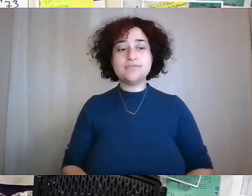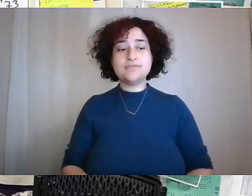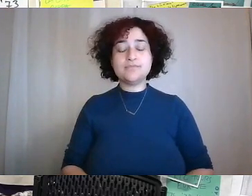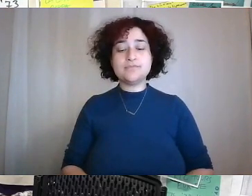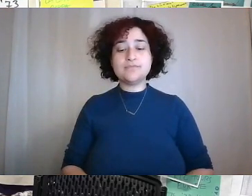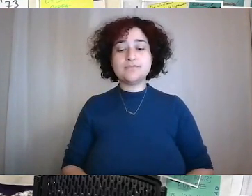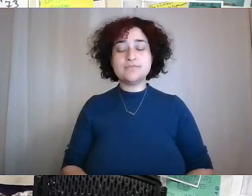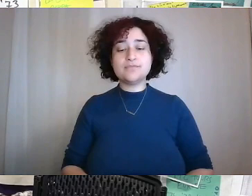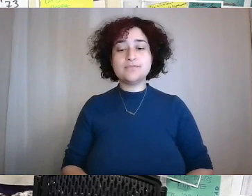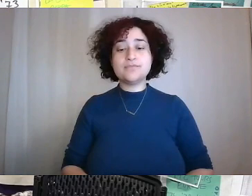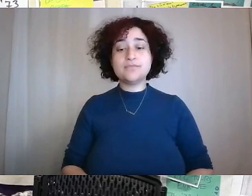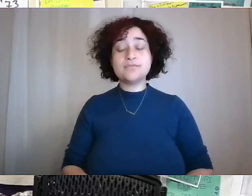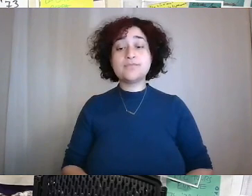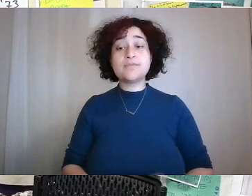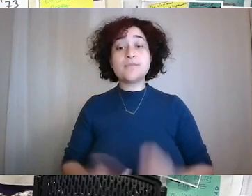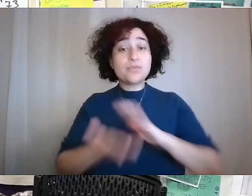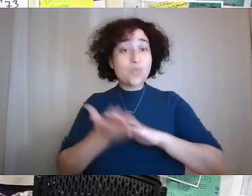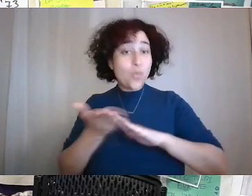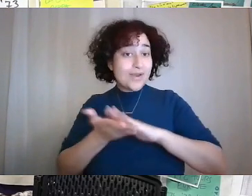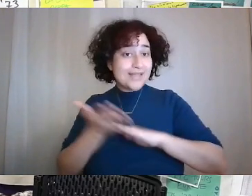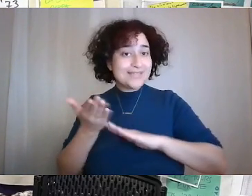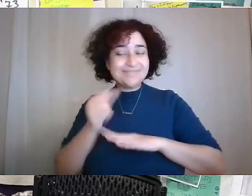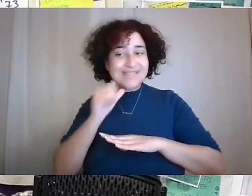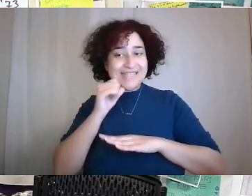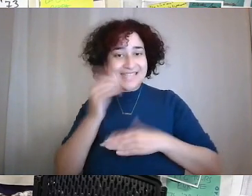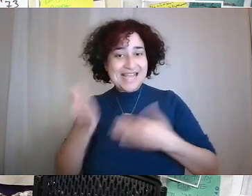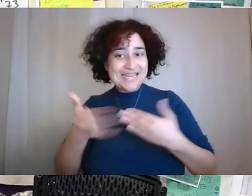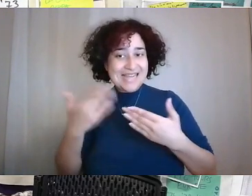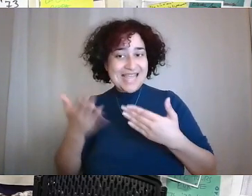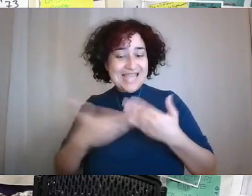organizing is not a process of ideological